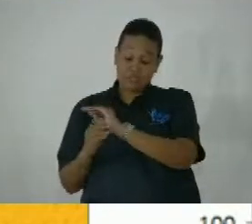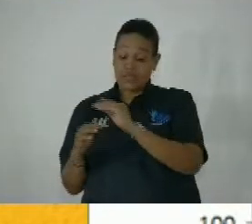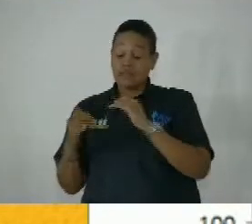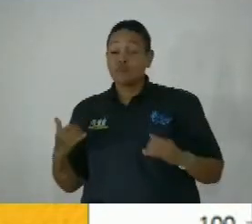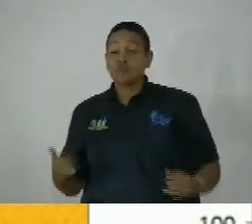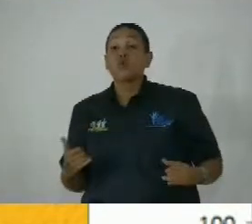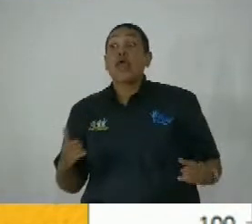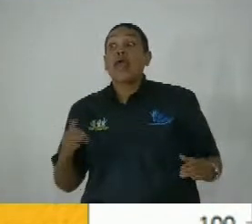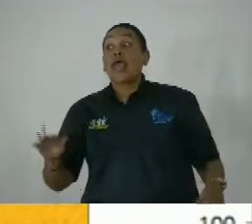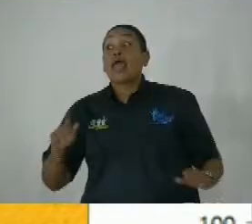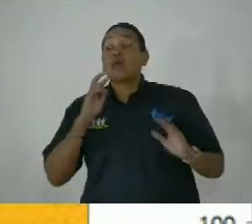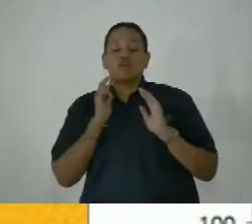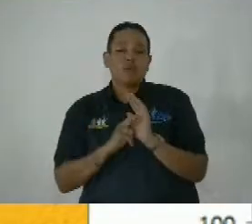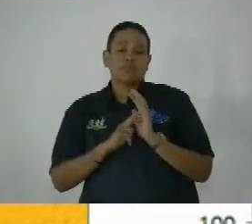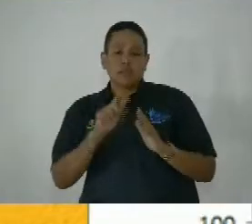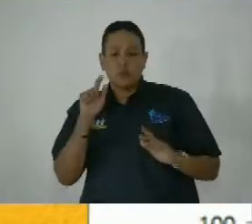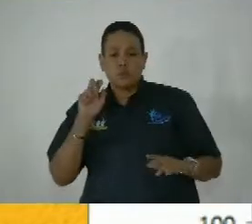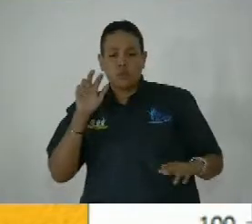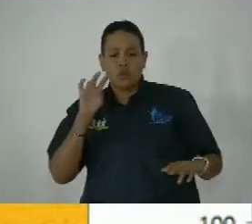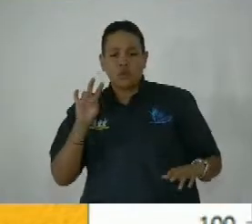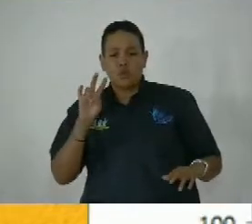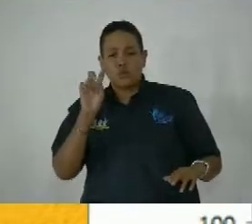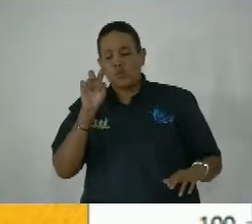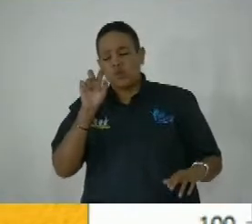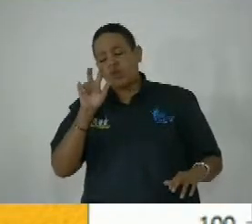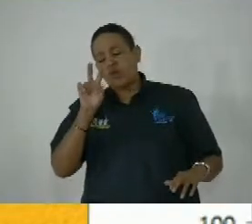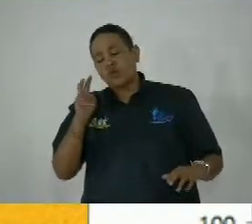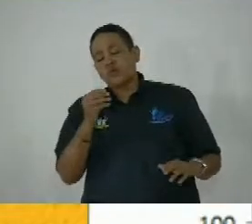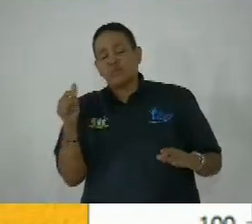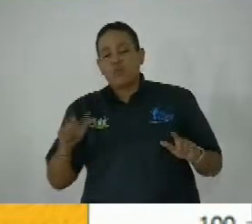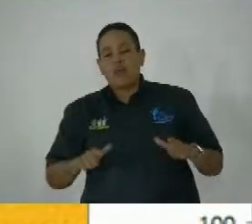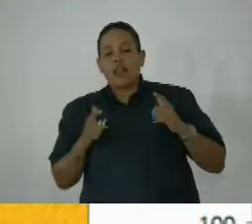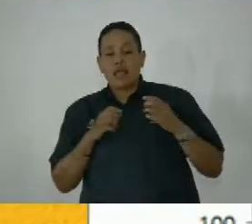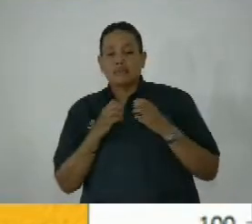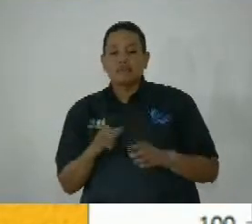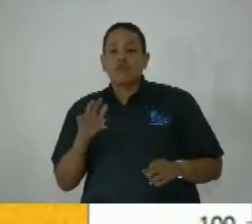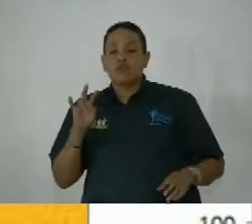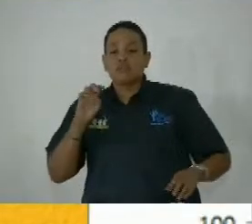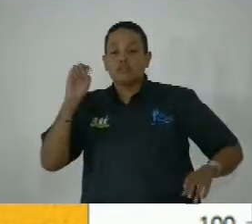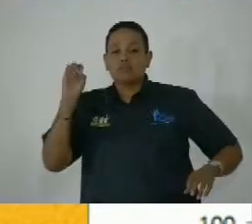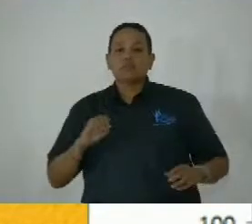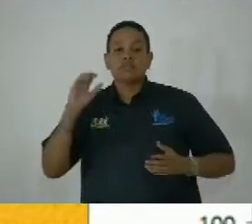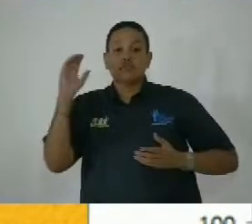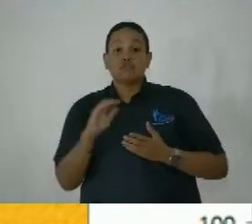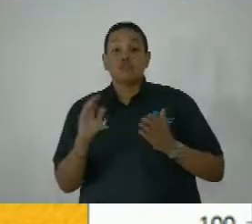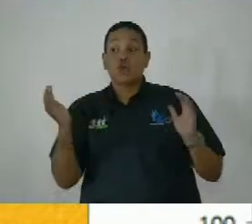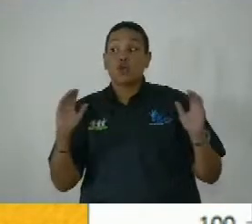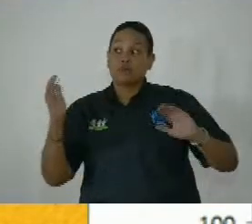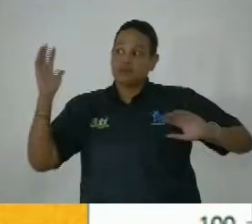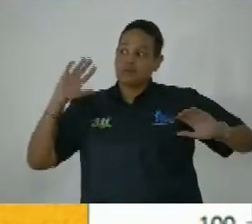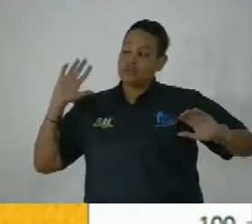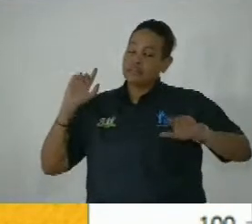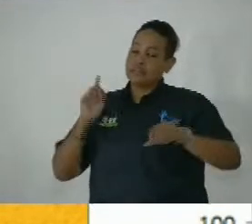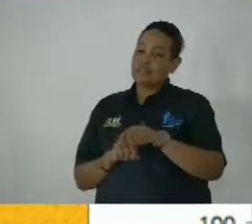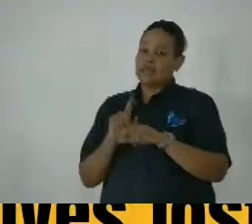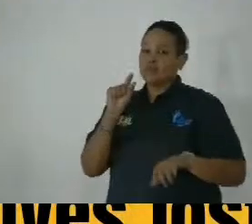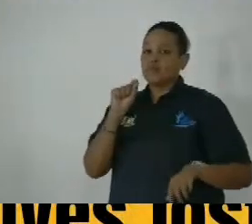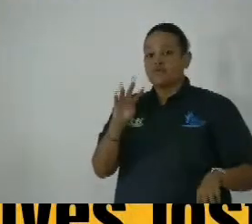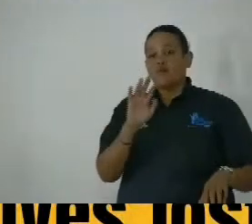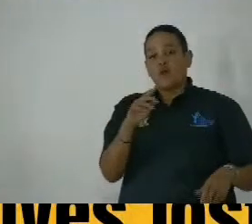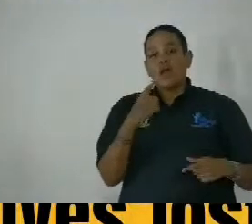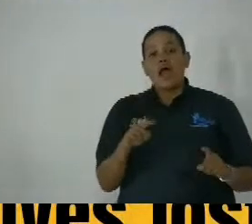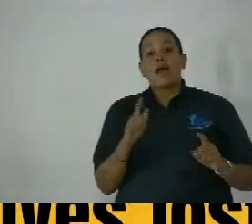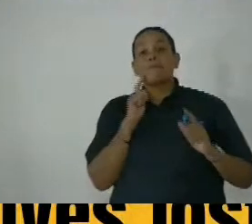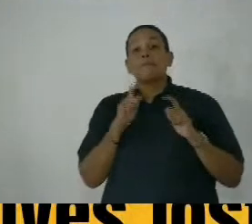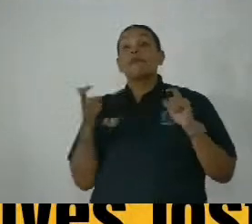today, 132 fewer lives lost, or a 37% reduction compared to their corresponding period in 2024.